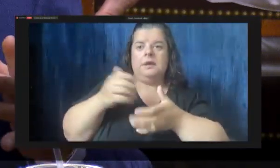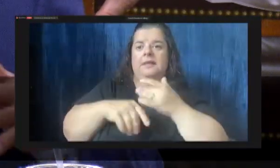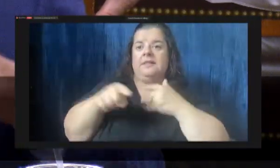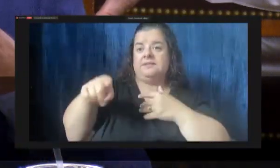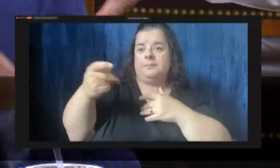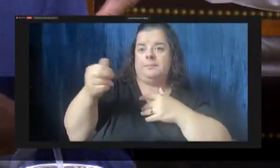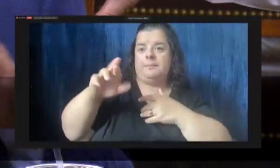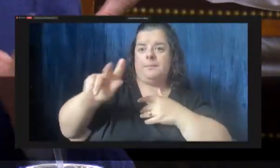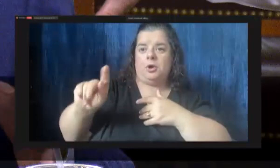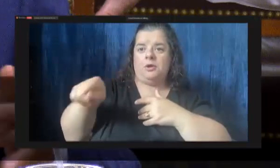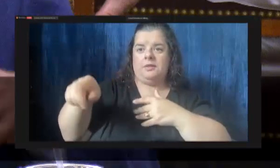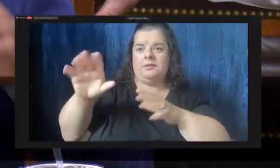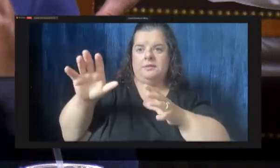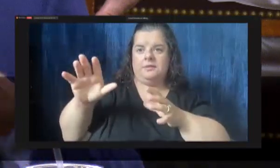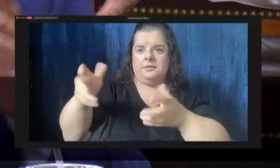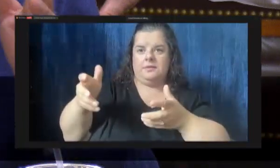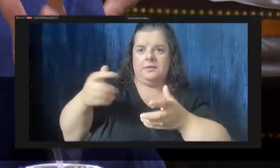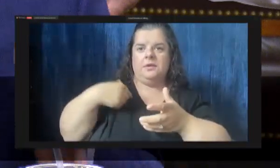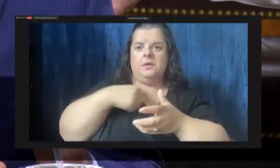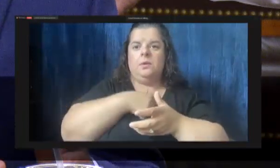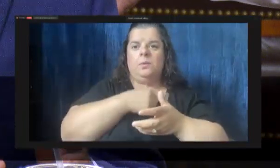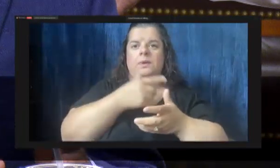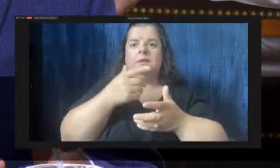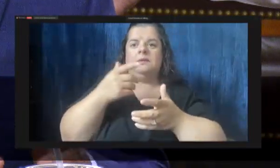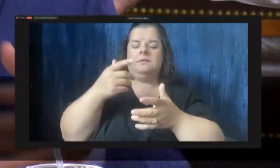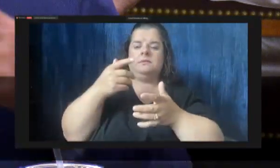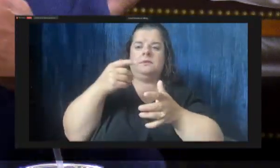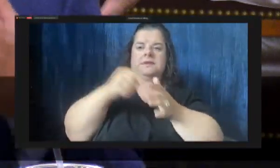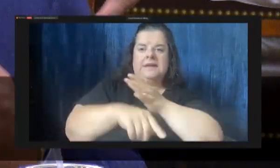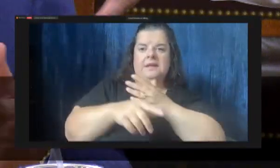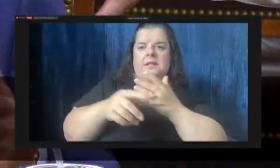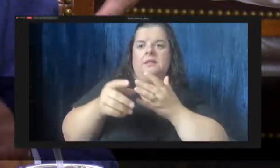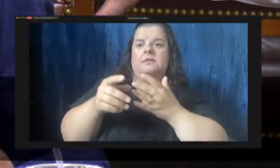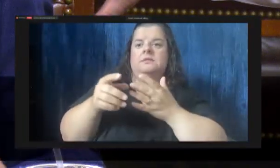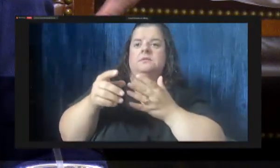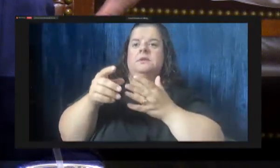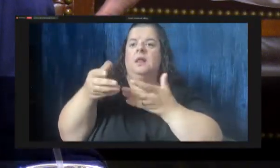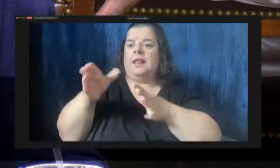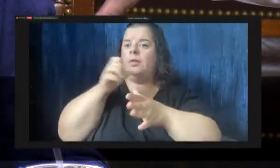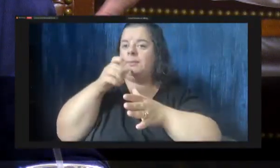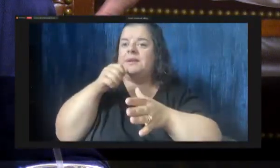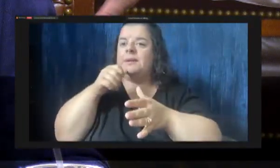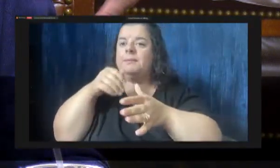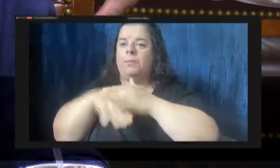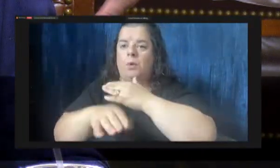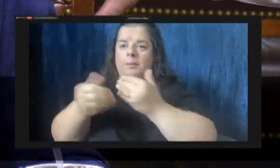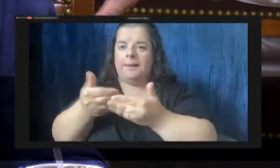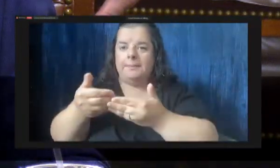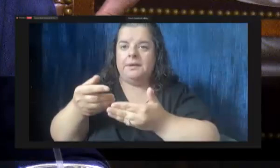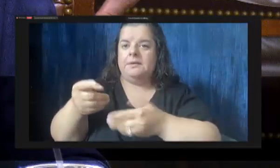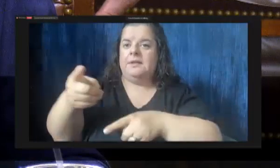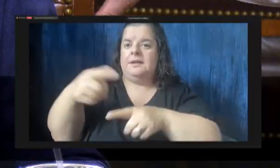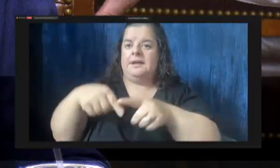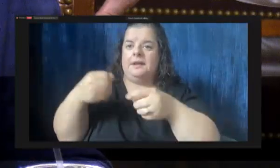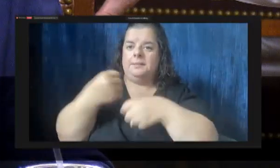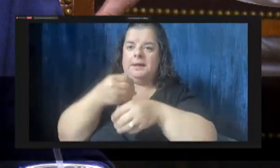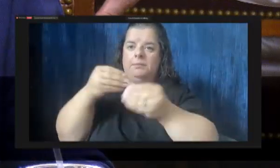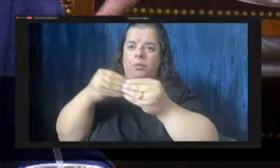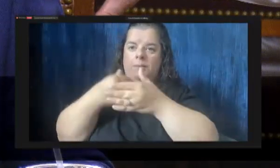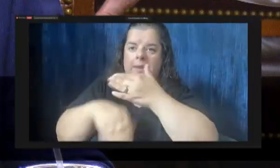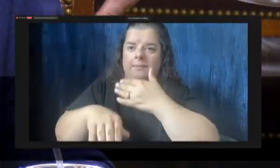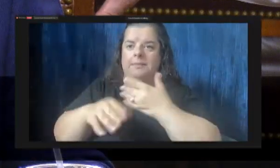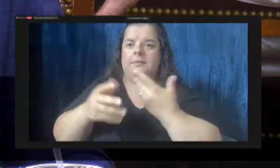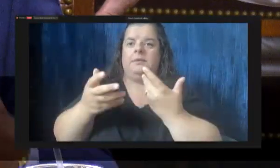the deer population. We come in, we spay them, they grow old, they die naturally, and they're not able to reproduce. But I